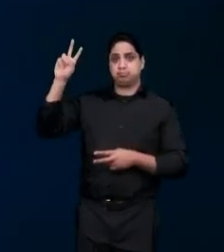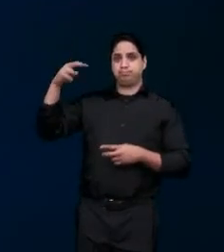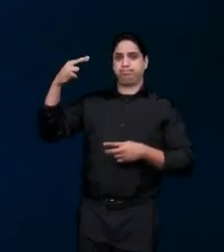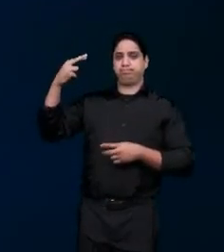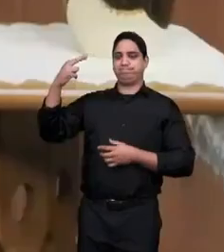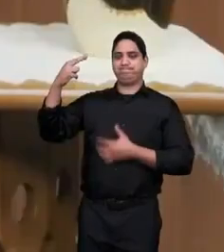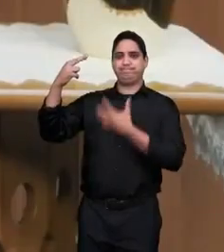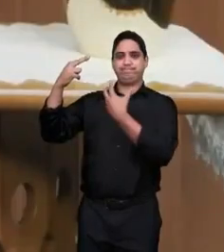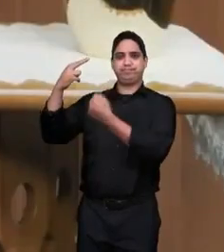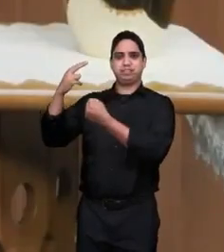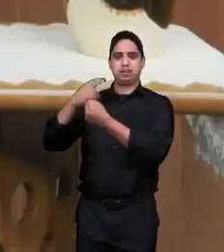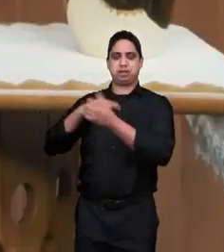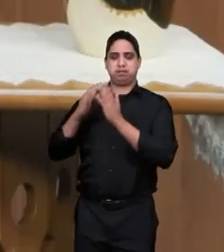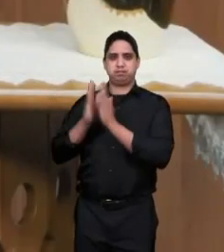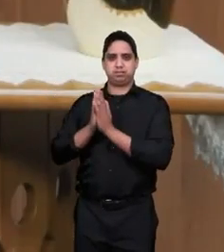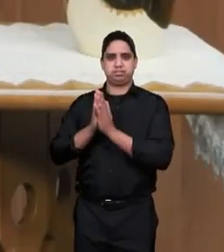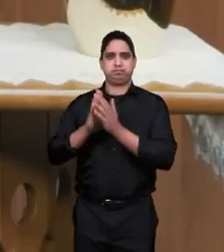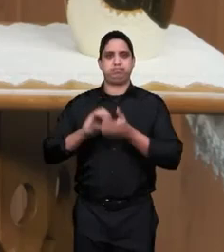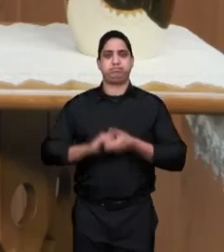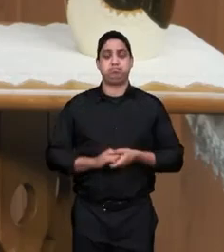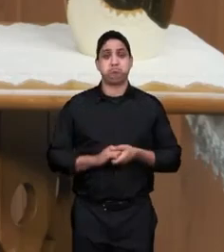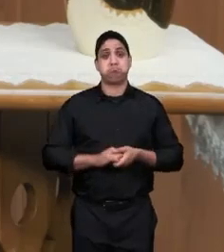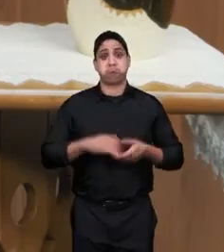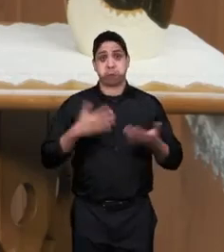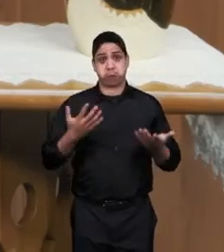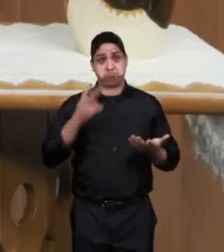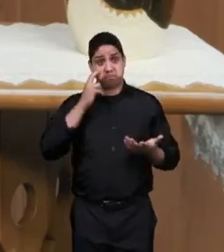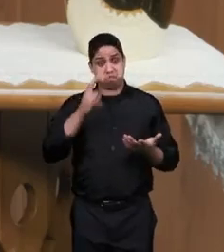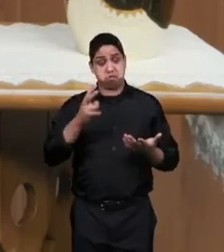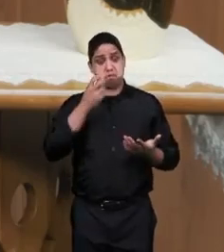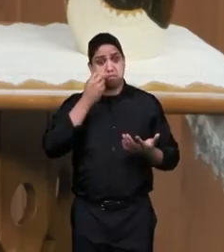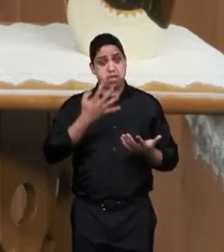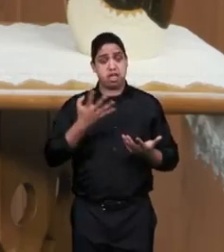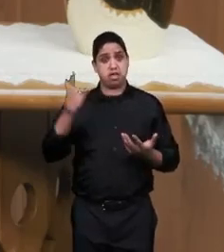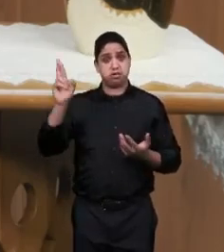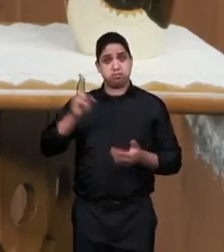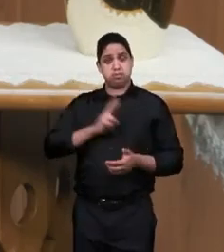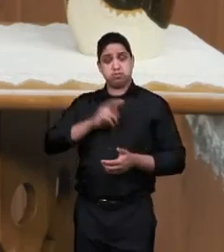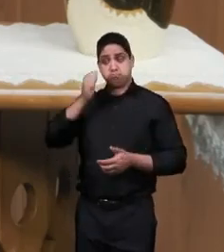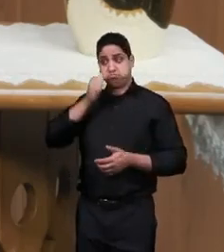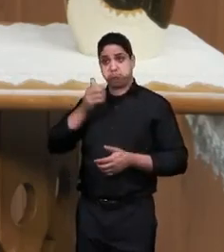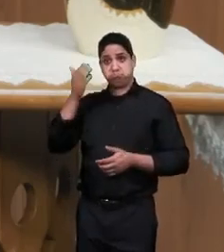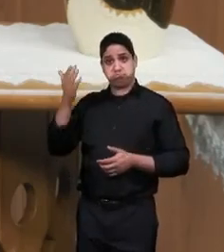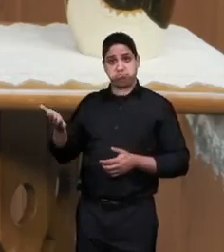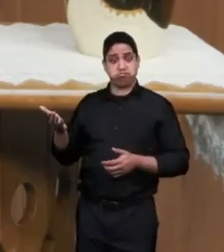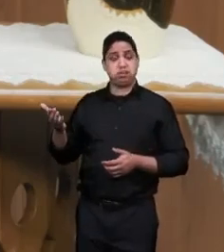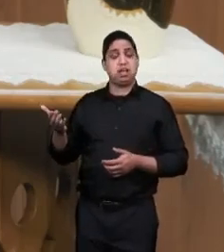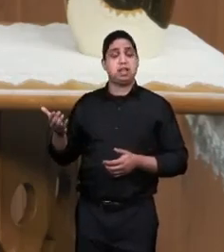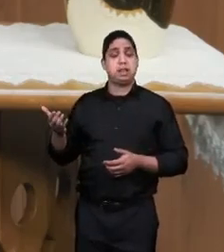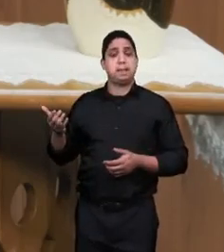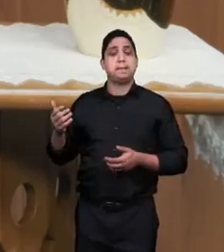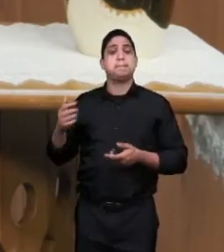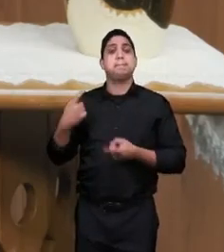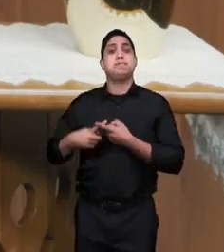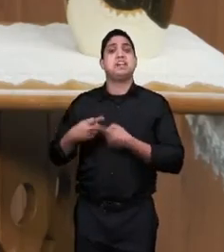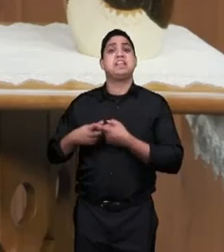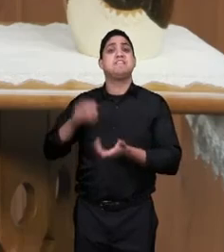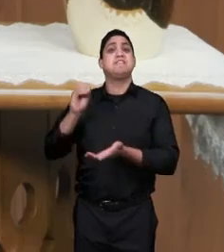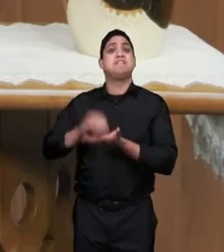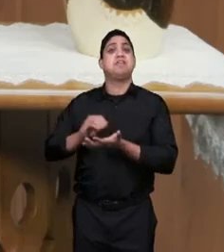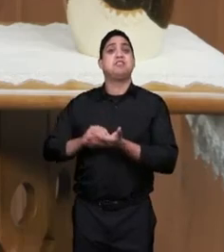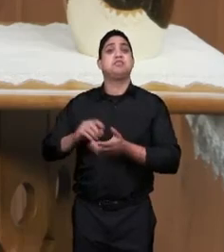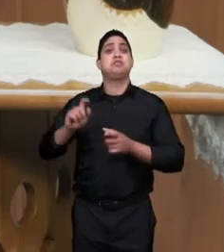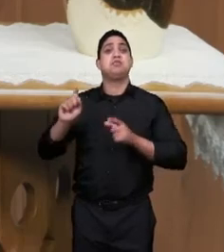heard my cry. Very good, brothers. Very clear, that answer of our sister, because they